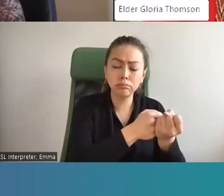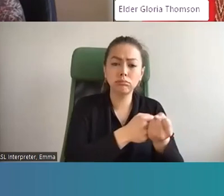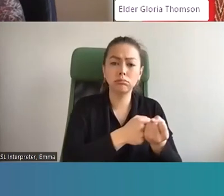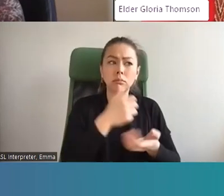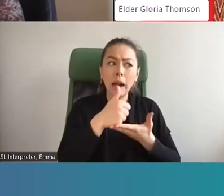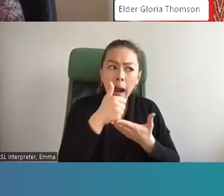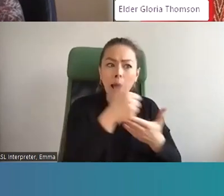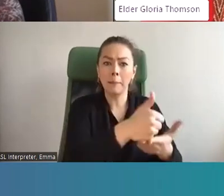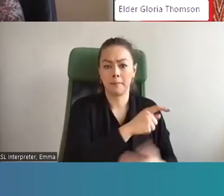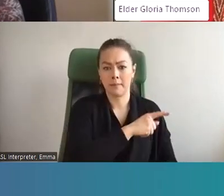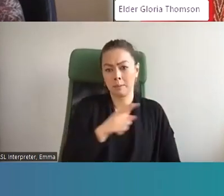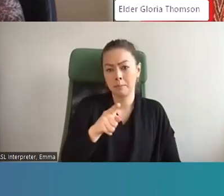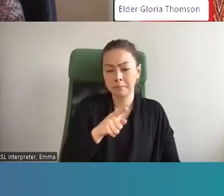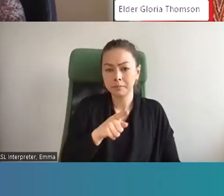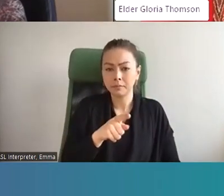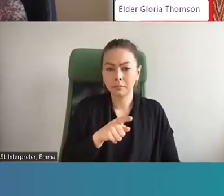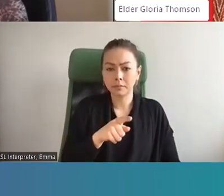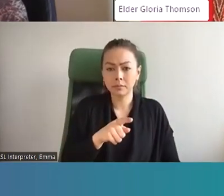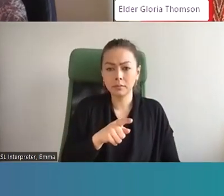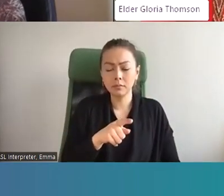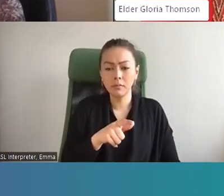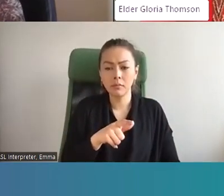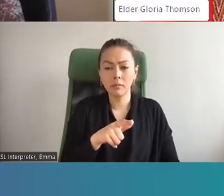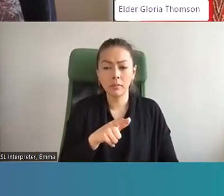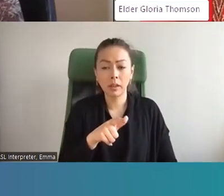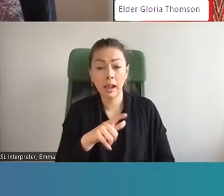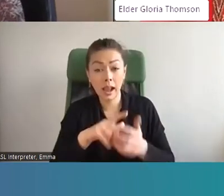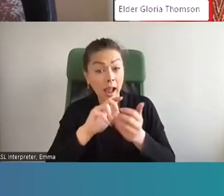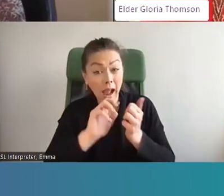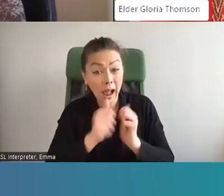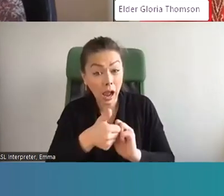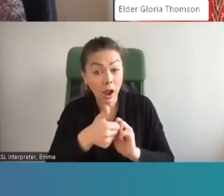and which way we can help them. Is